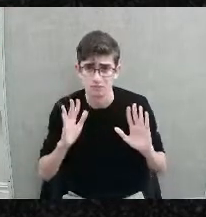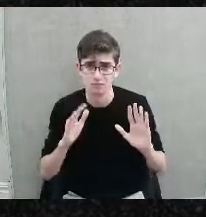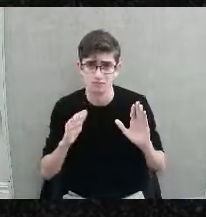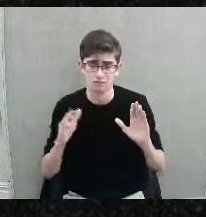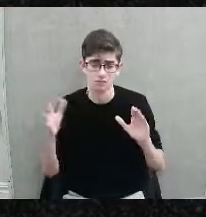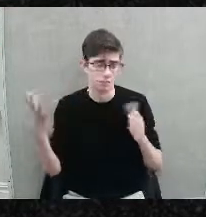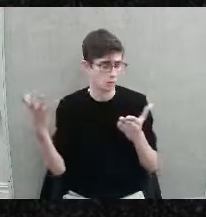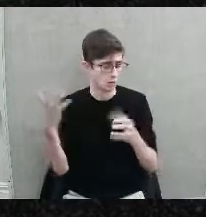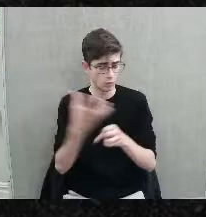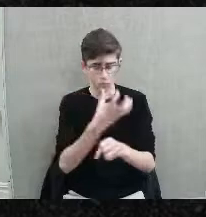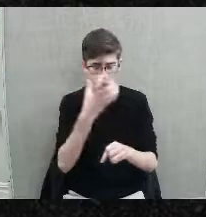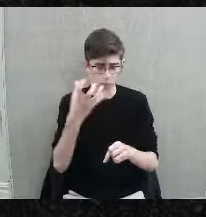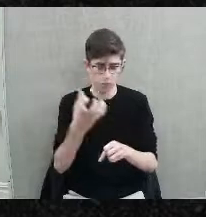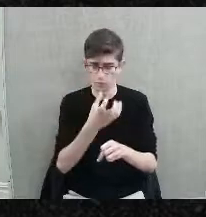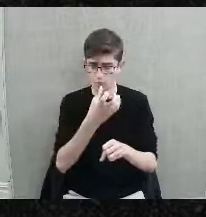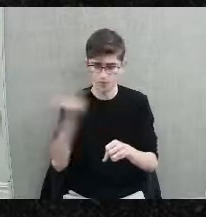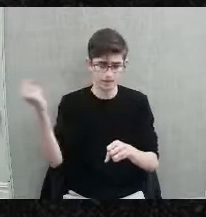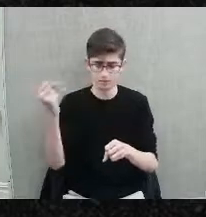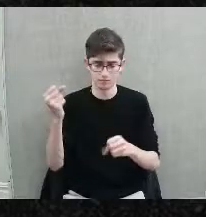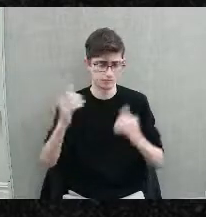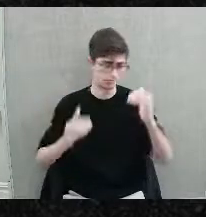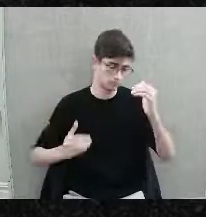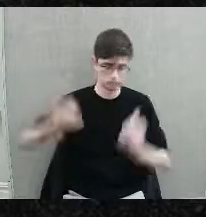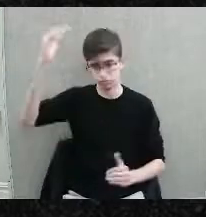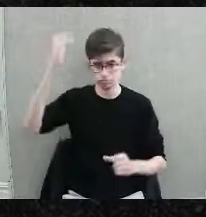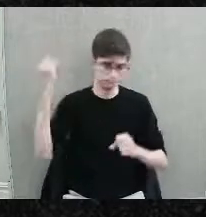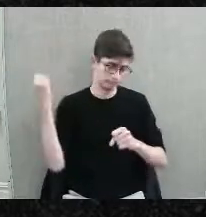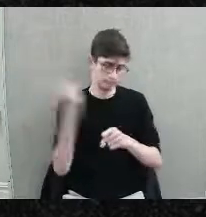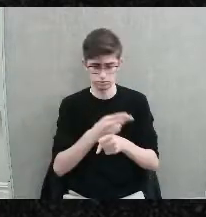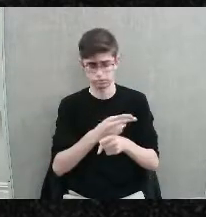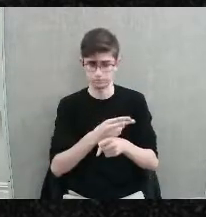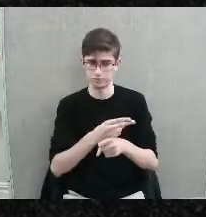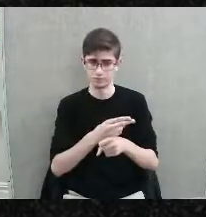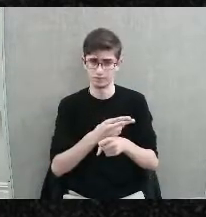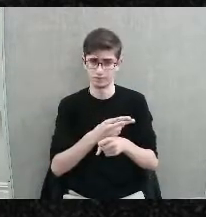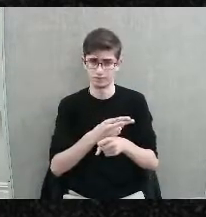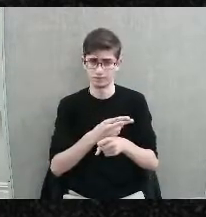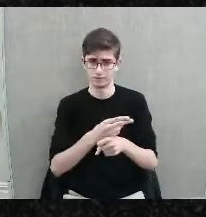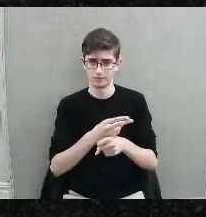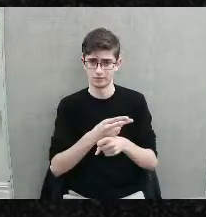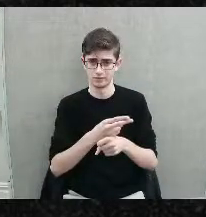was absolutely, like, he won by far to the PRI and the PAN.